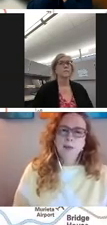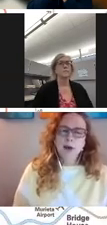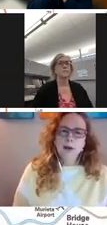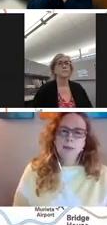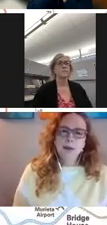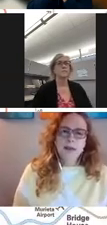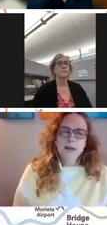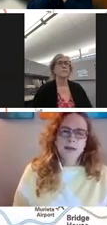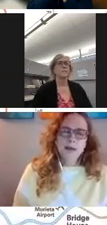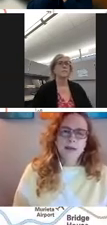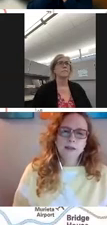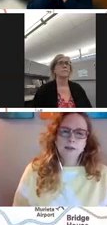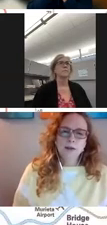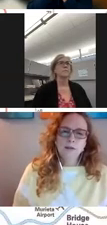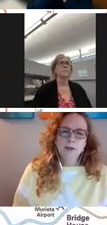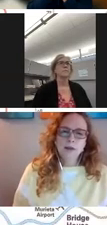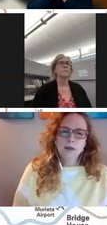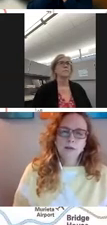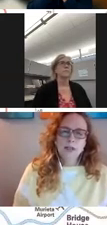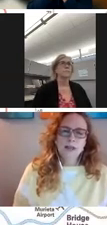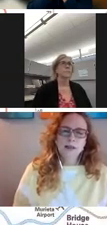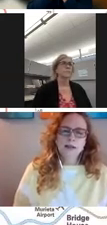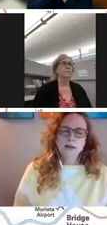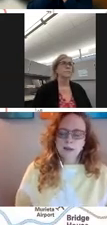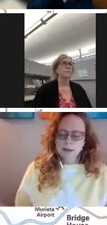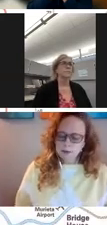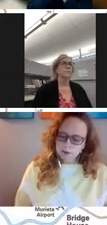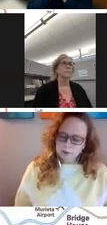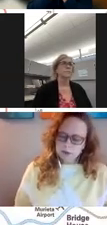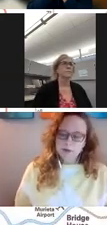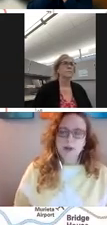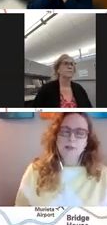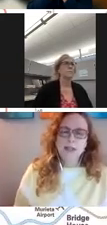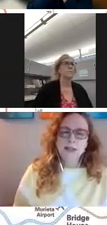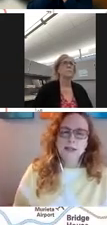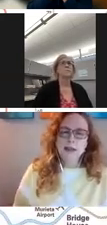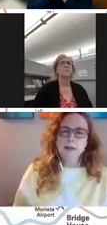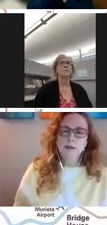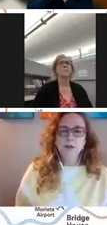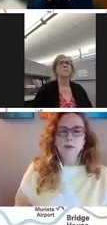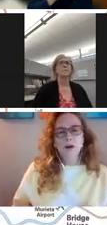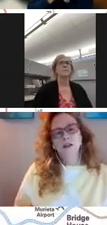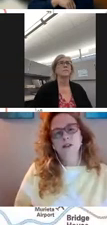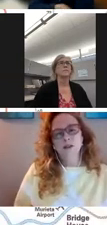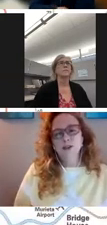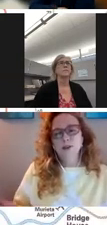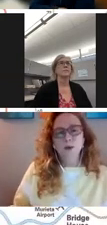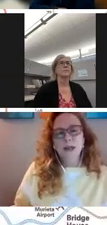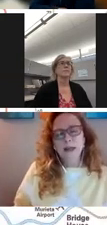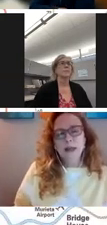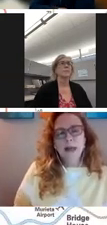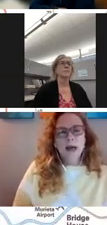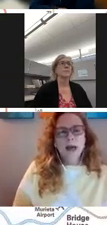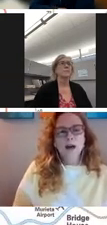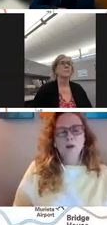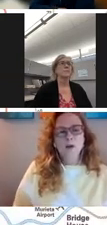Does that come up in sort of the coaching that you do at the job site? And if you could walk us through a